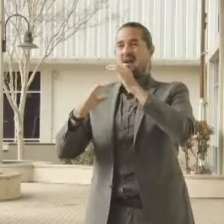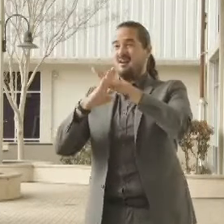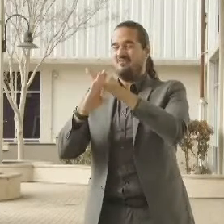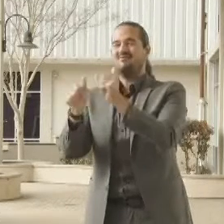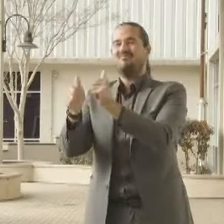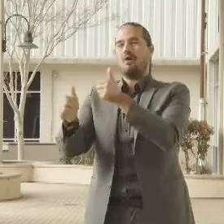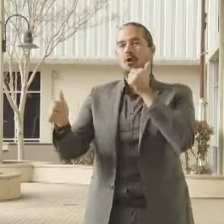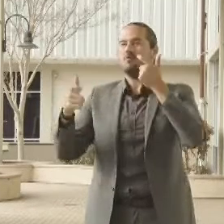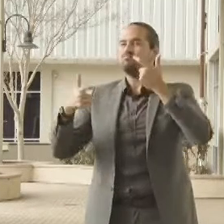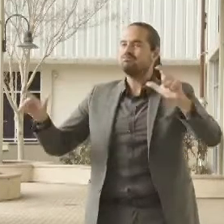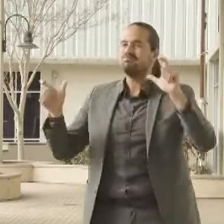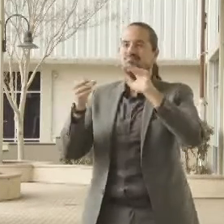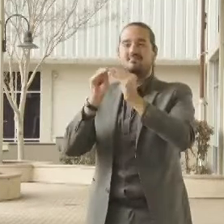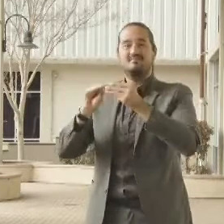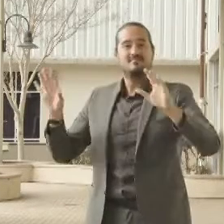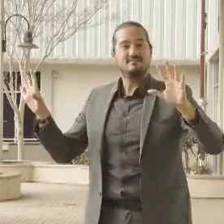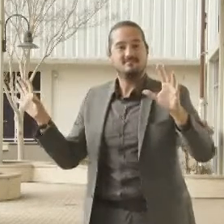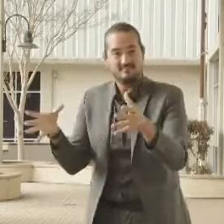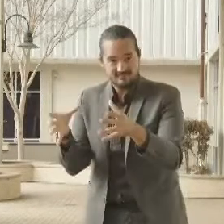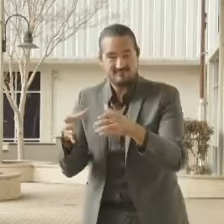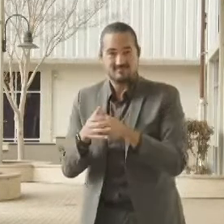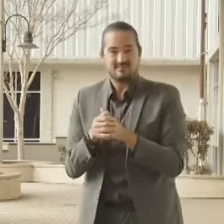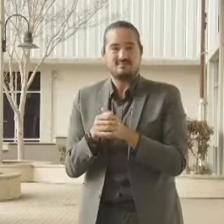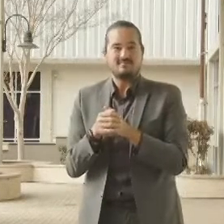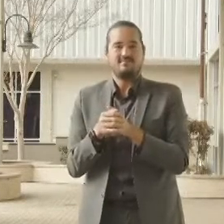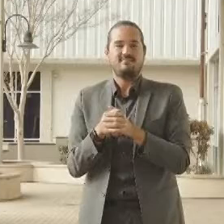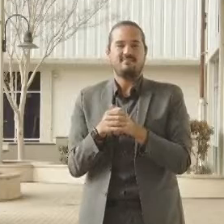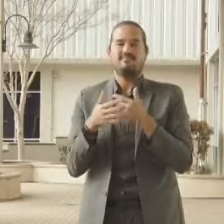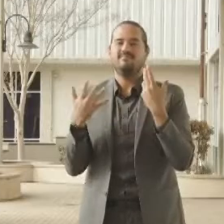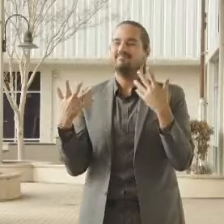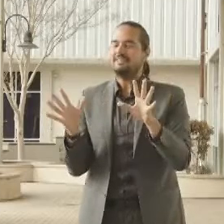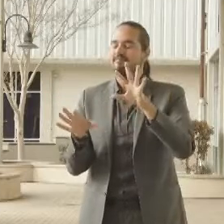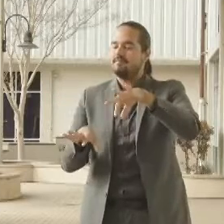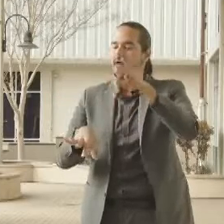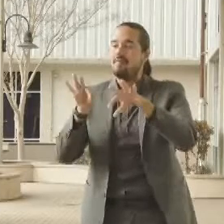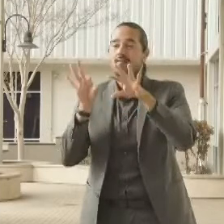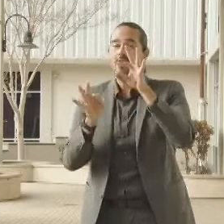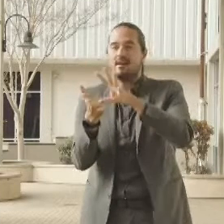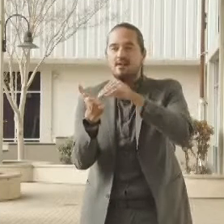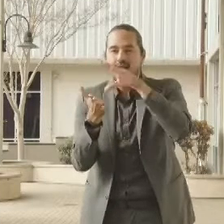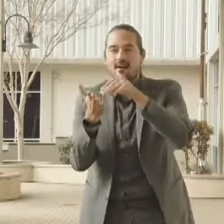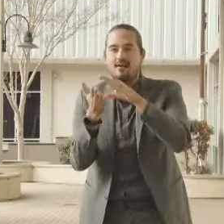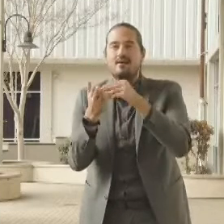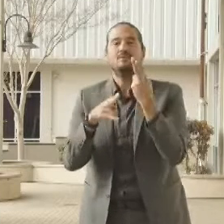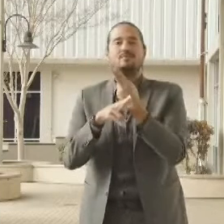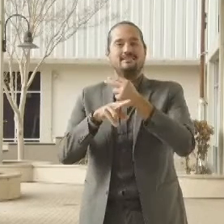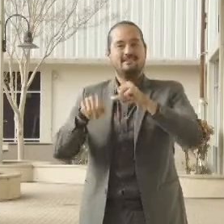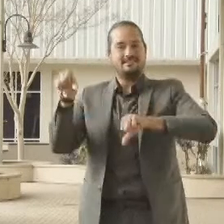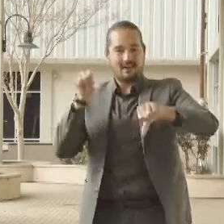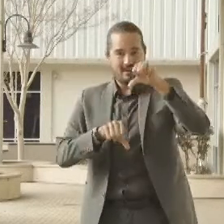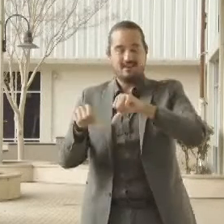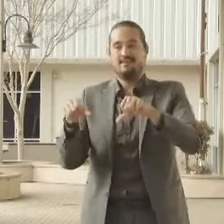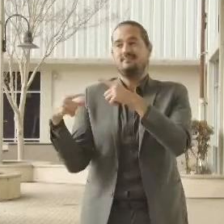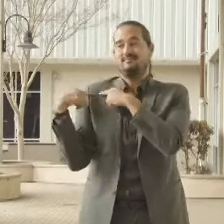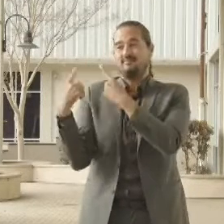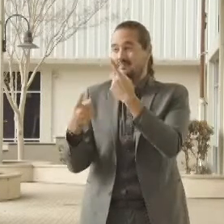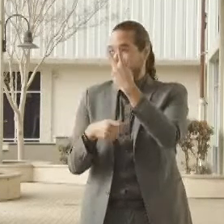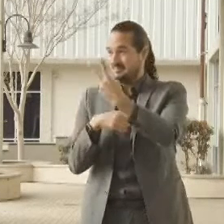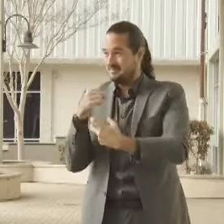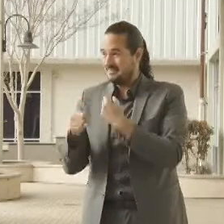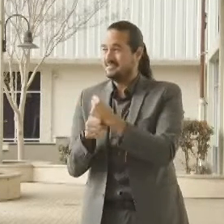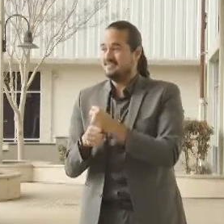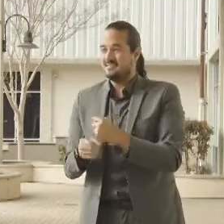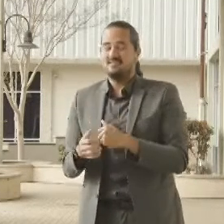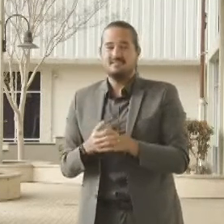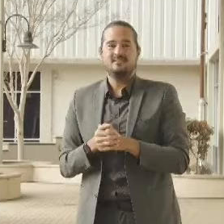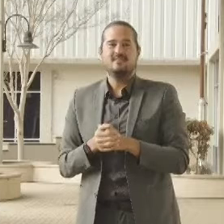for a long time. As we go forward, though, we have to remember that how important balance